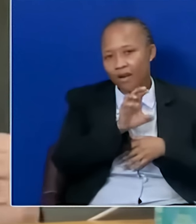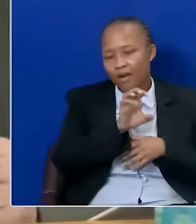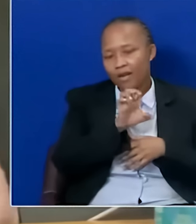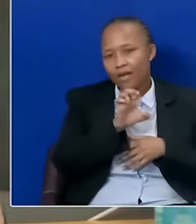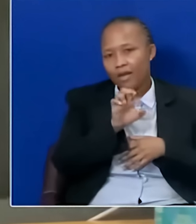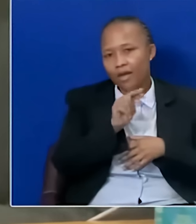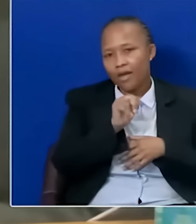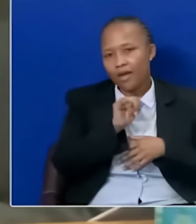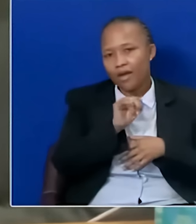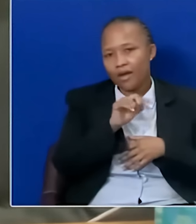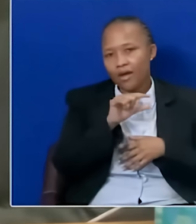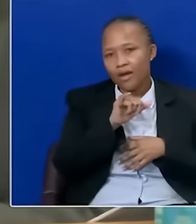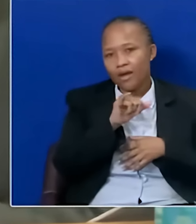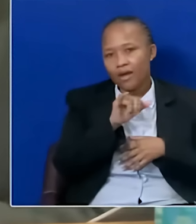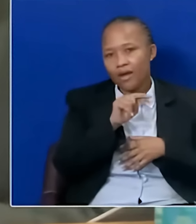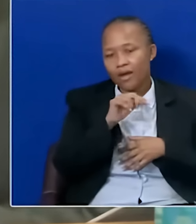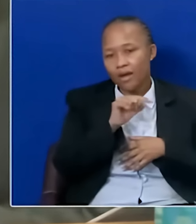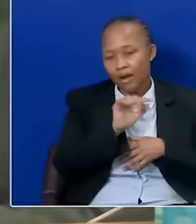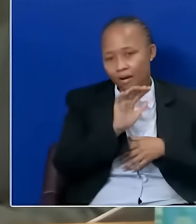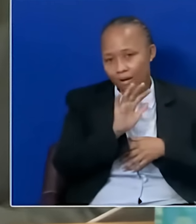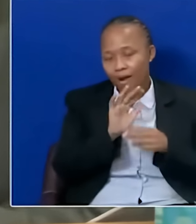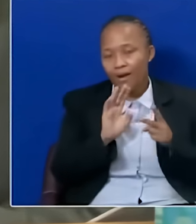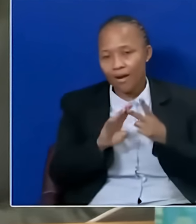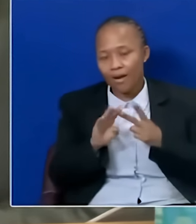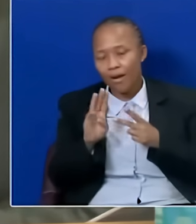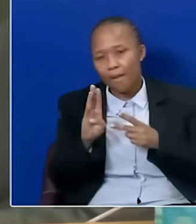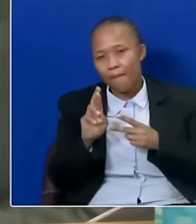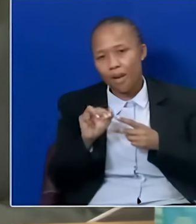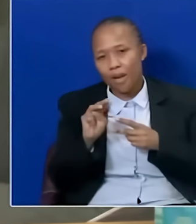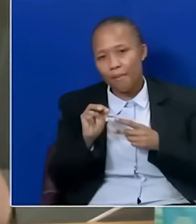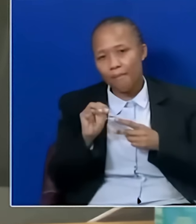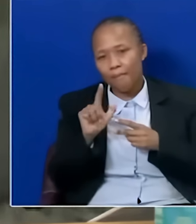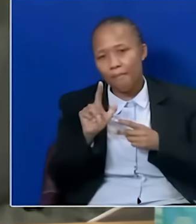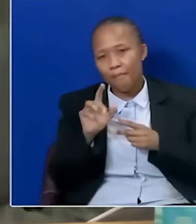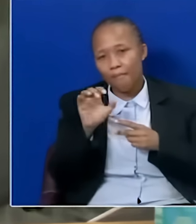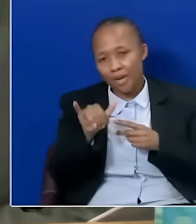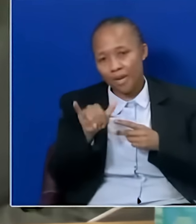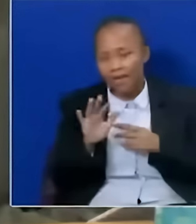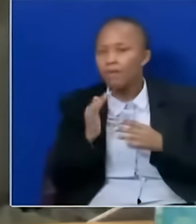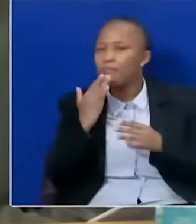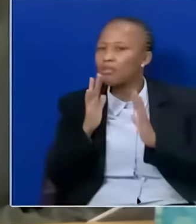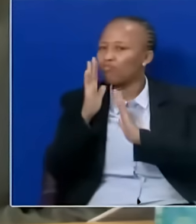take the Commission through the process by which the Vereniging,